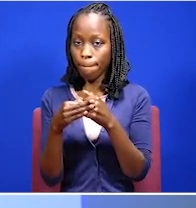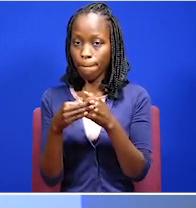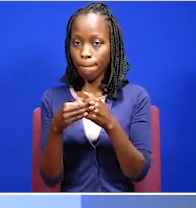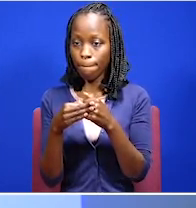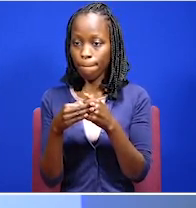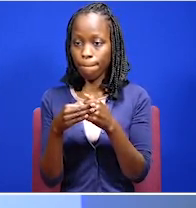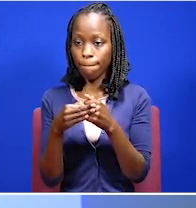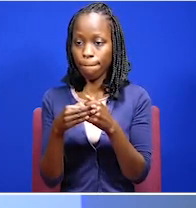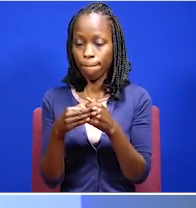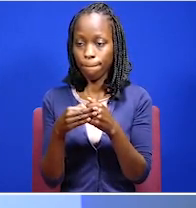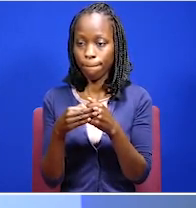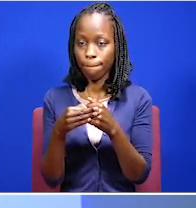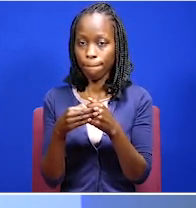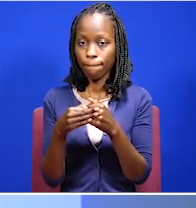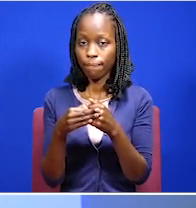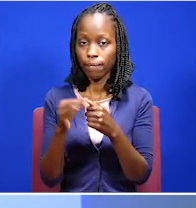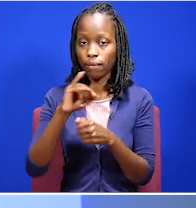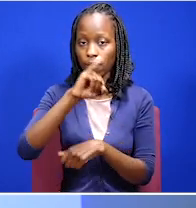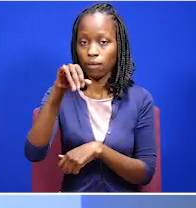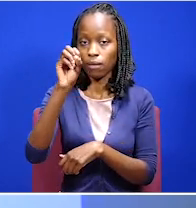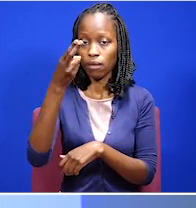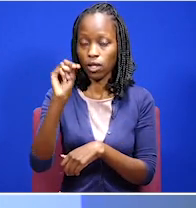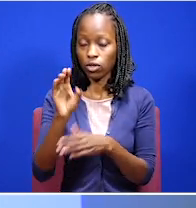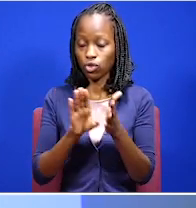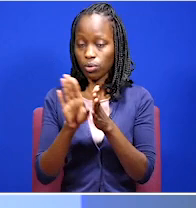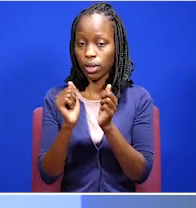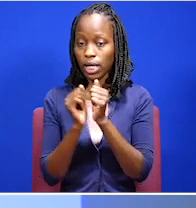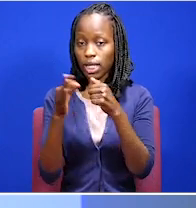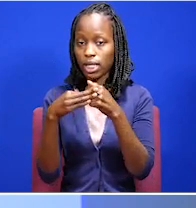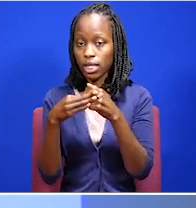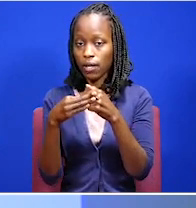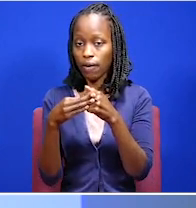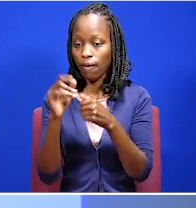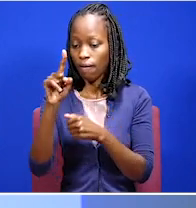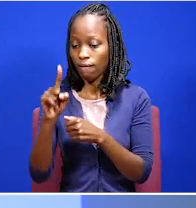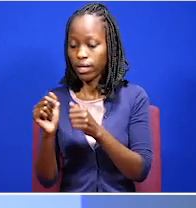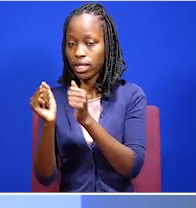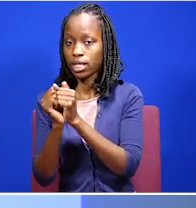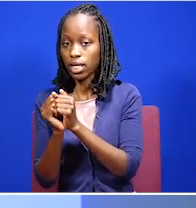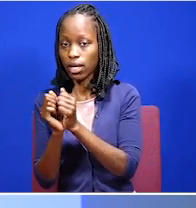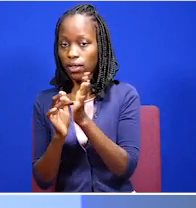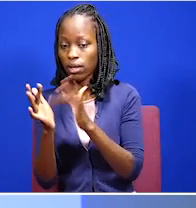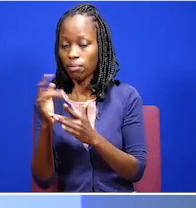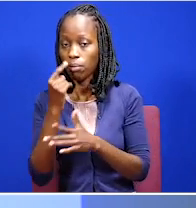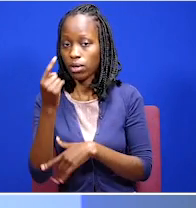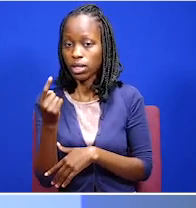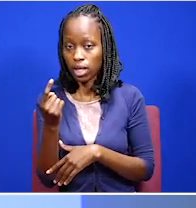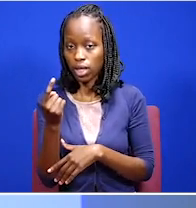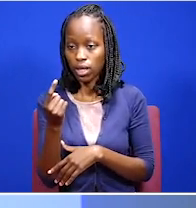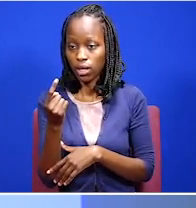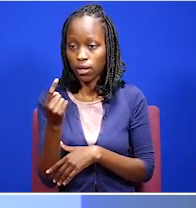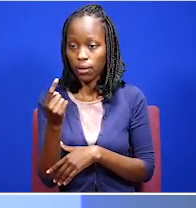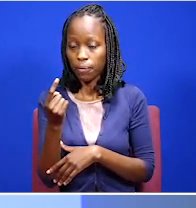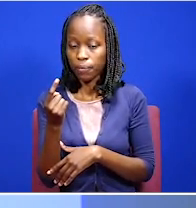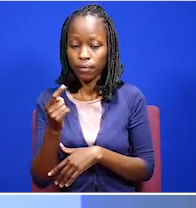this John 18 in Luke, so I had to go there. So in John chapter 18 and verse